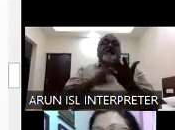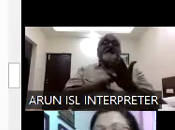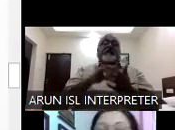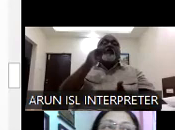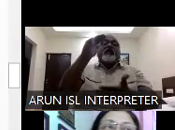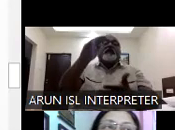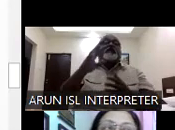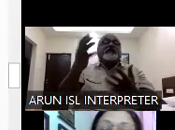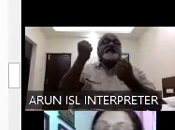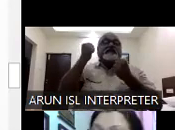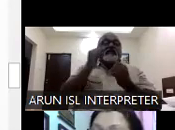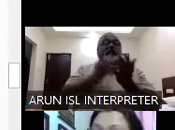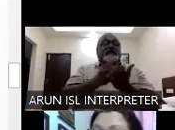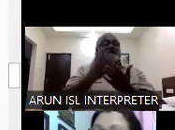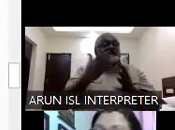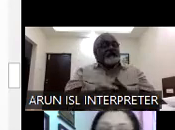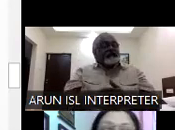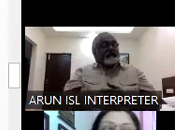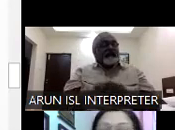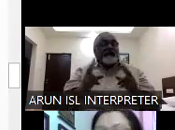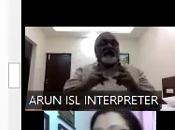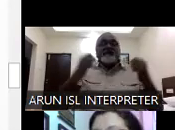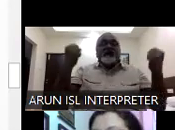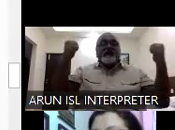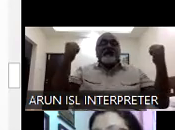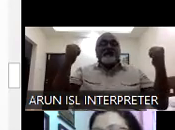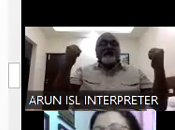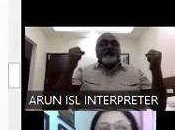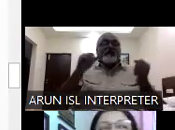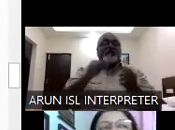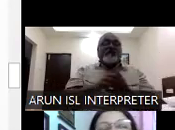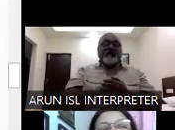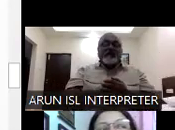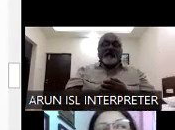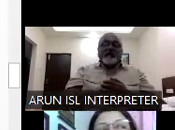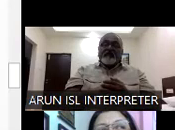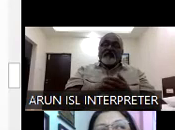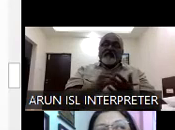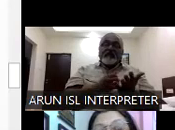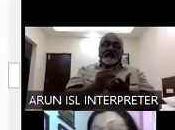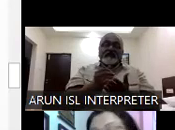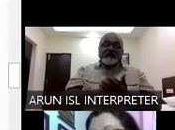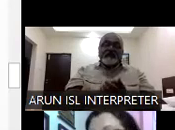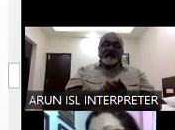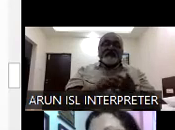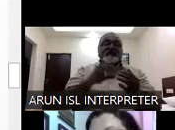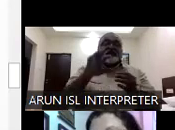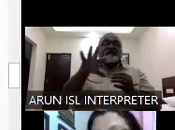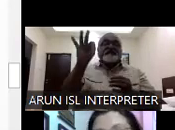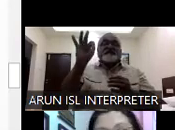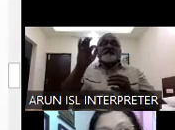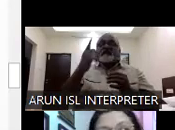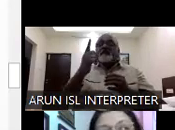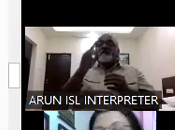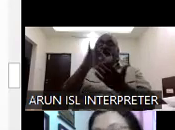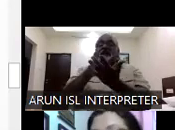village. Then, so more powerful village in terms of oppressee lens. Then we selected a gender, where